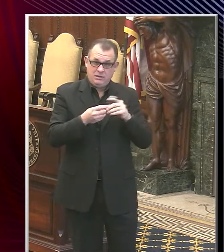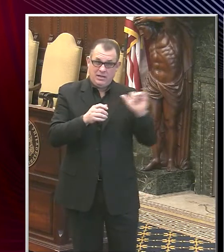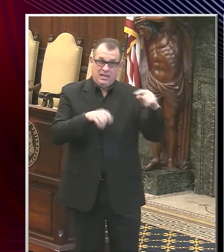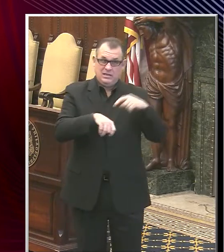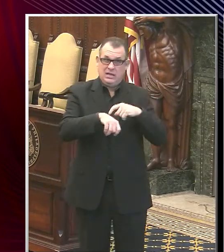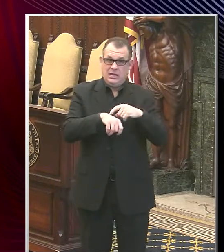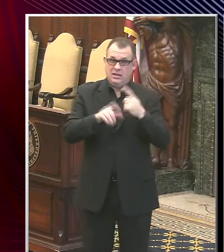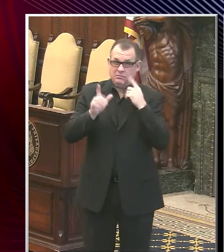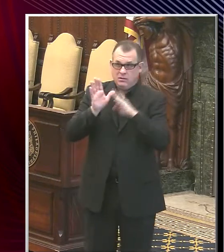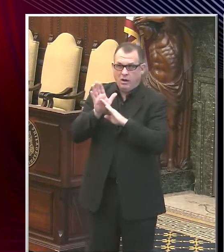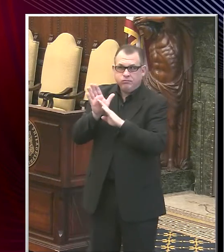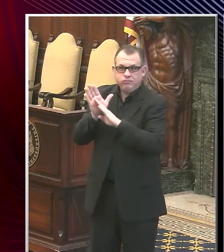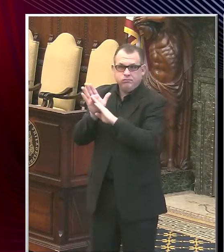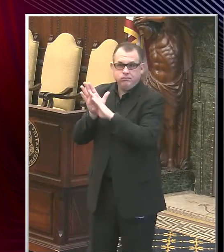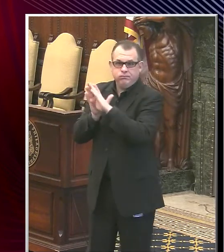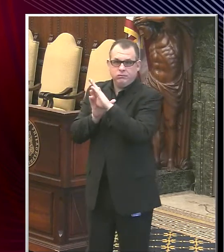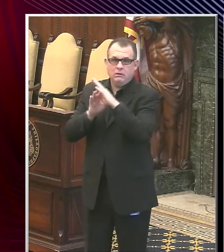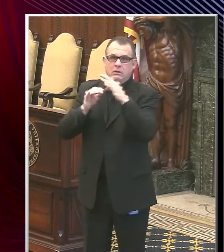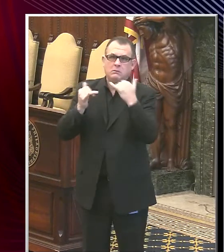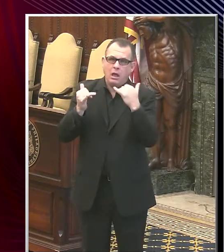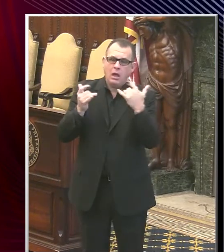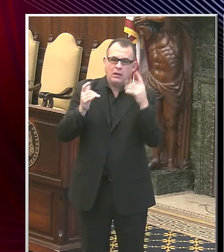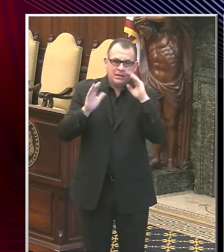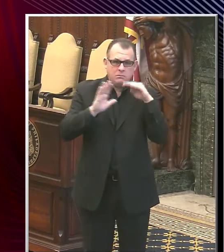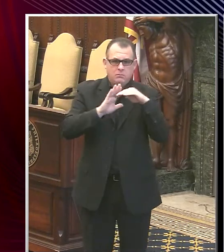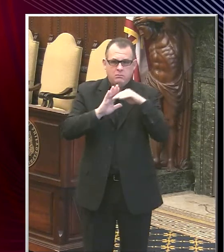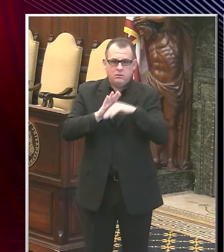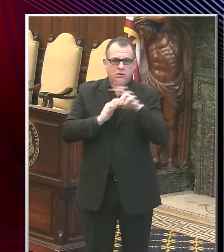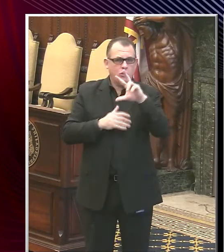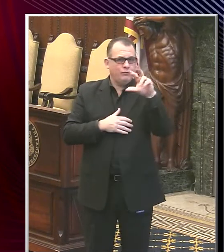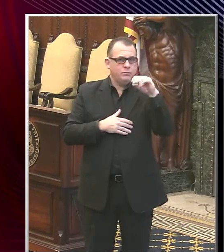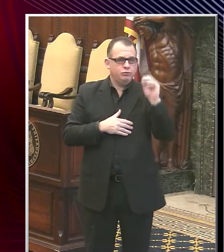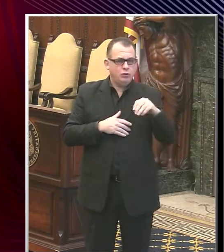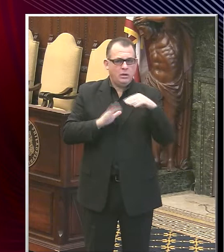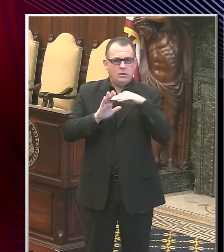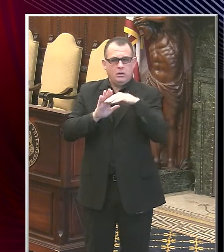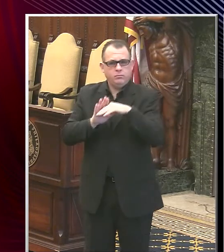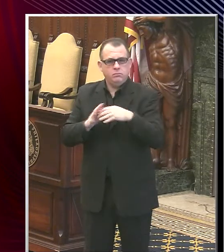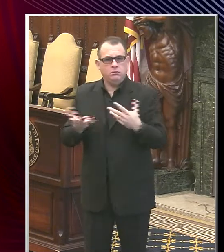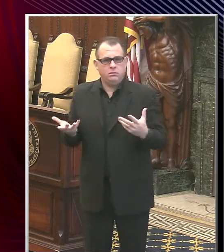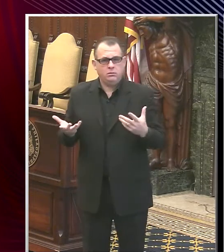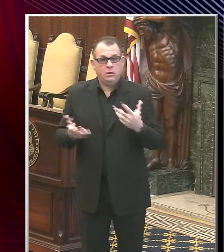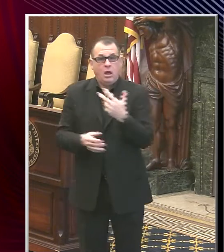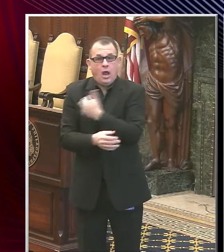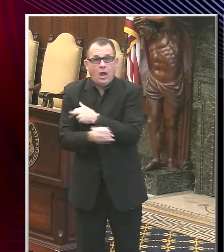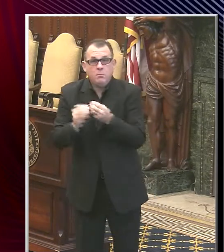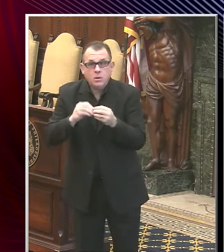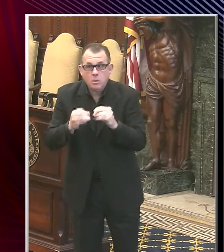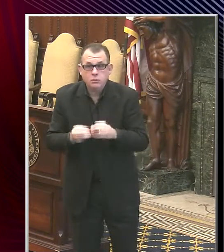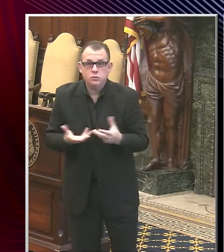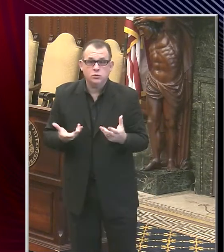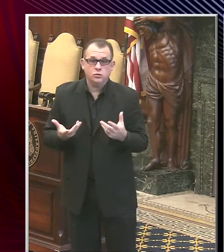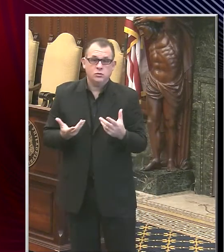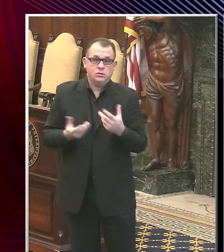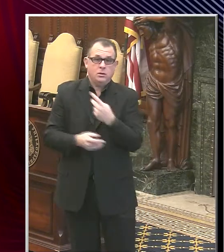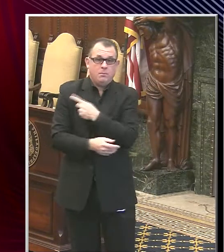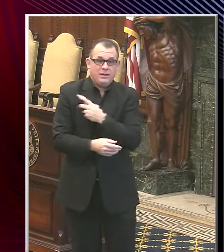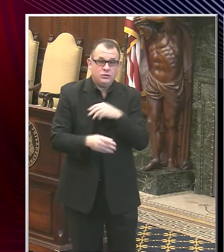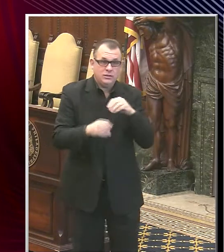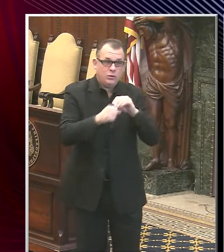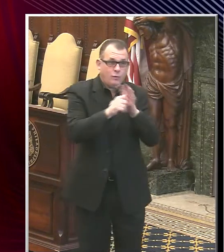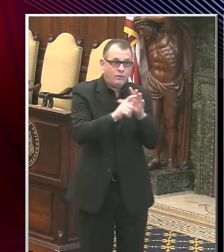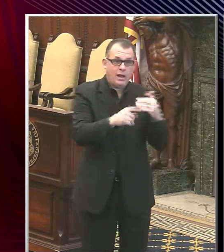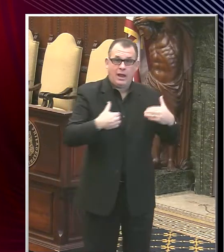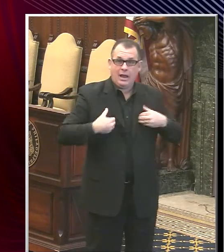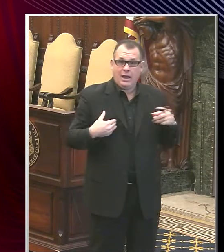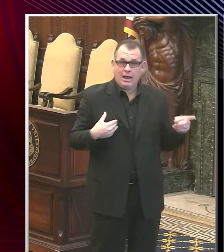were rising rapidly. Since then, the case rates have fallen 33%. In our hospital census, the number of patients with COVID